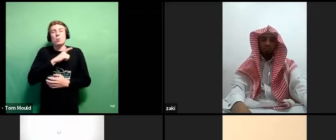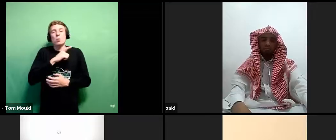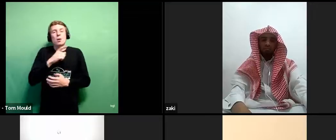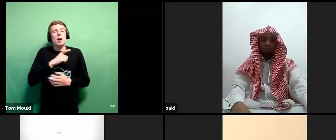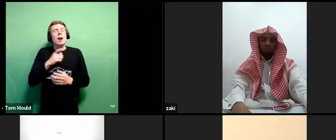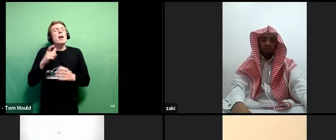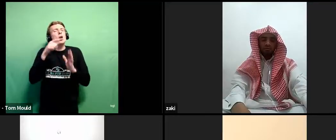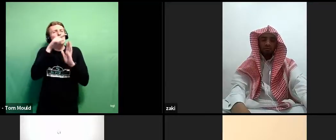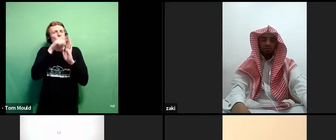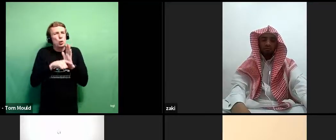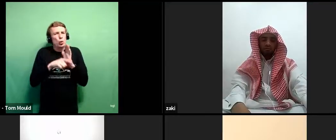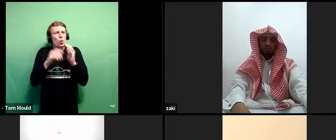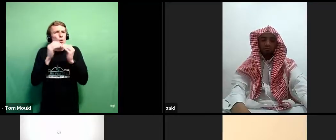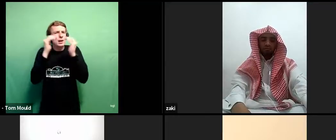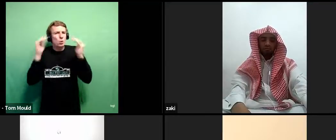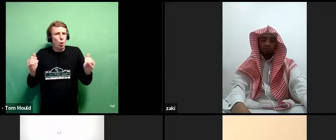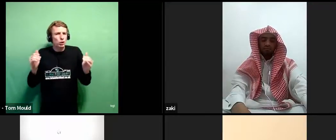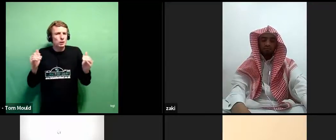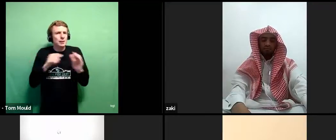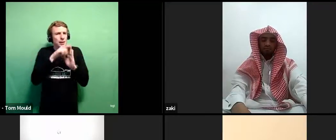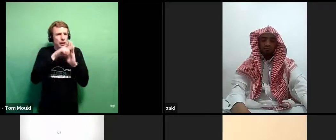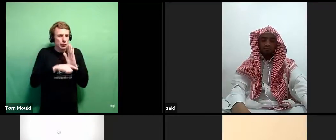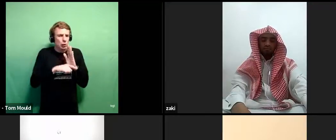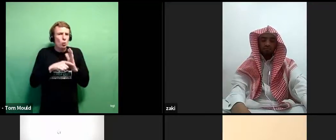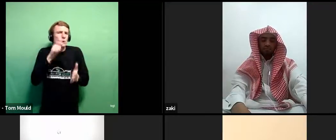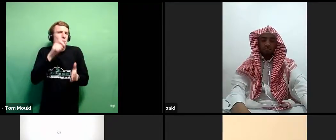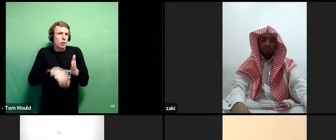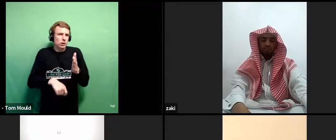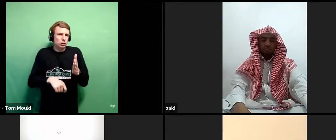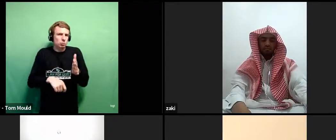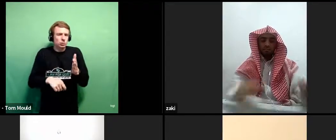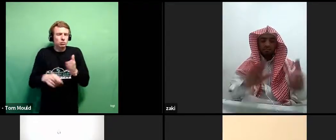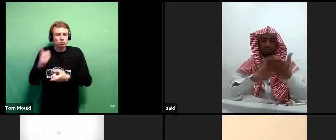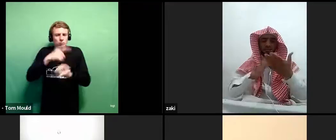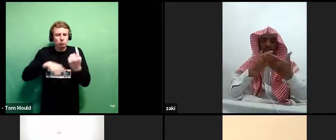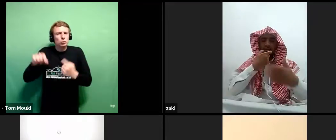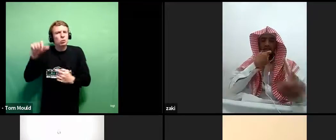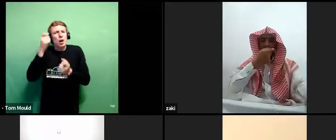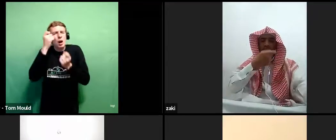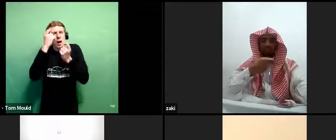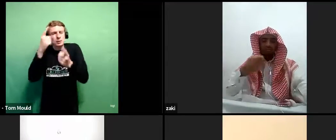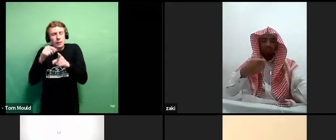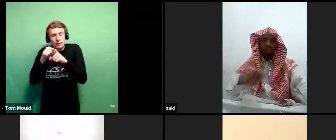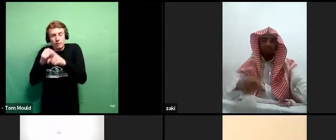O men of understanding, that you may become the pious.